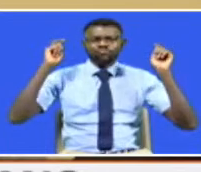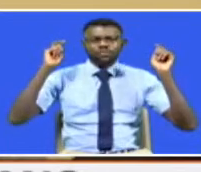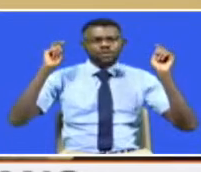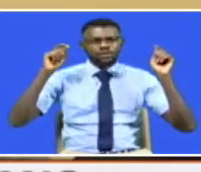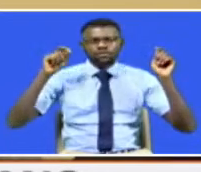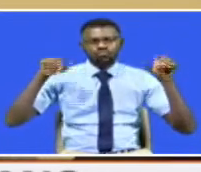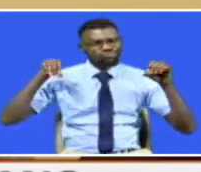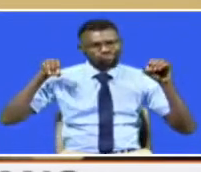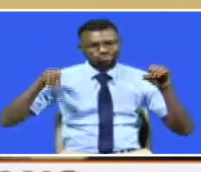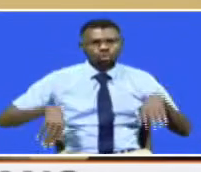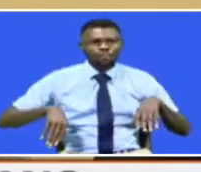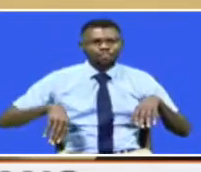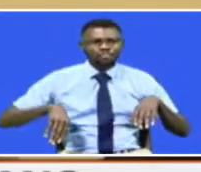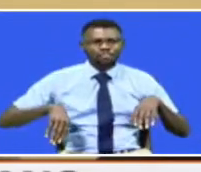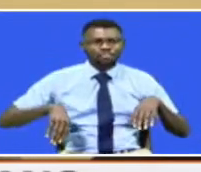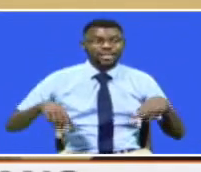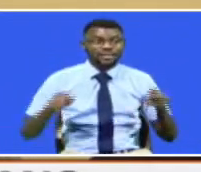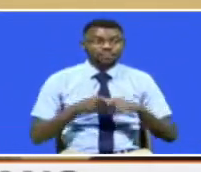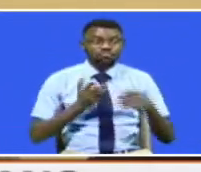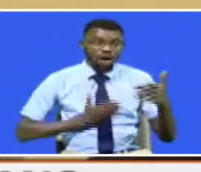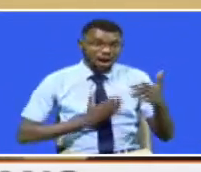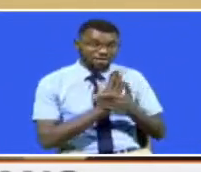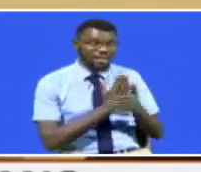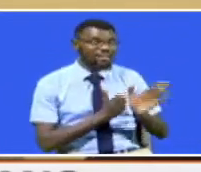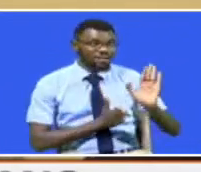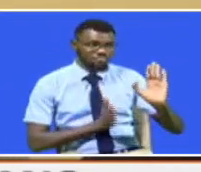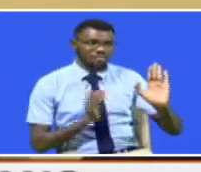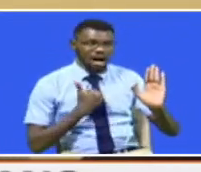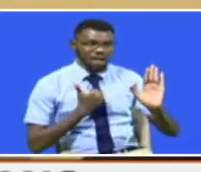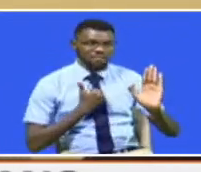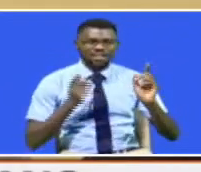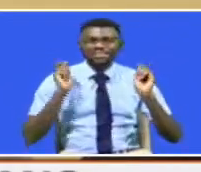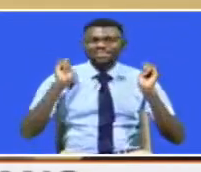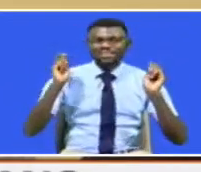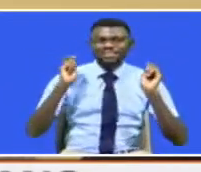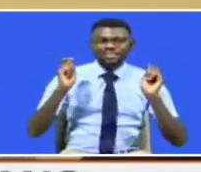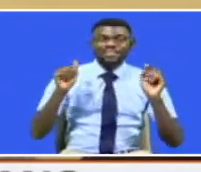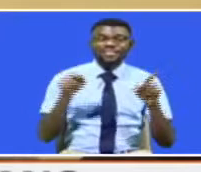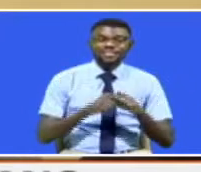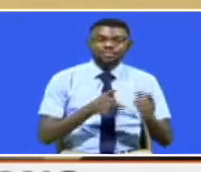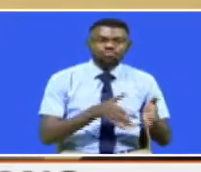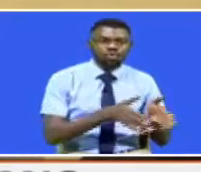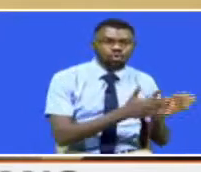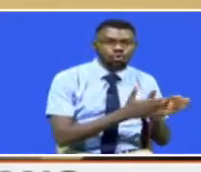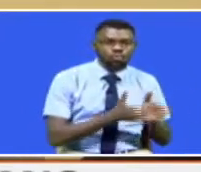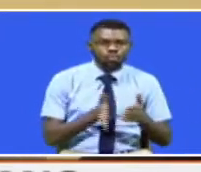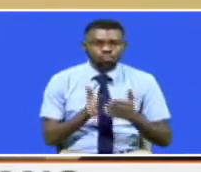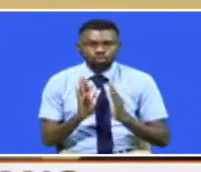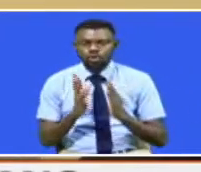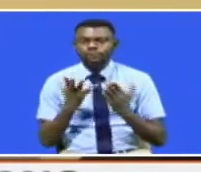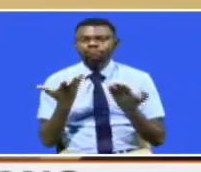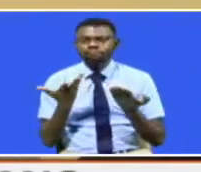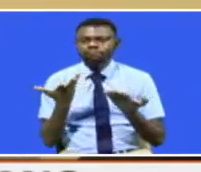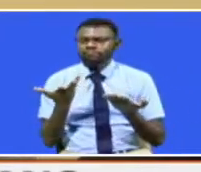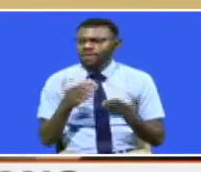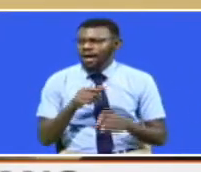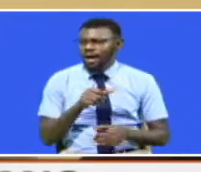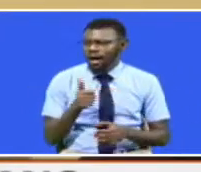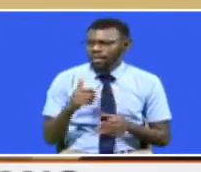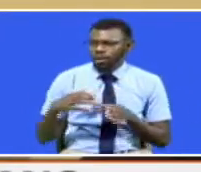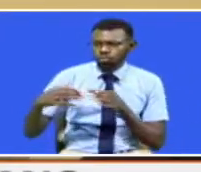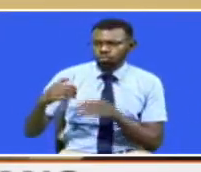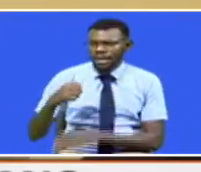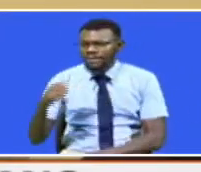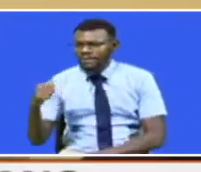we are saying it is the right of the people who have called these demonstrations to be given the opportunity to sit down with the other side and we